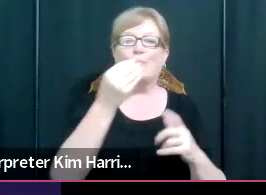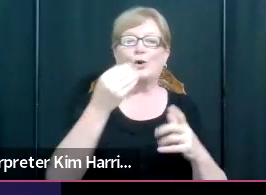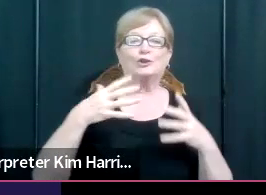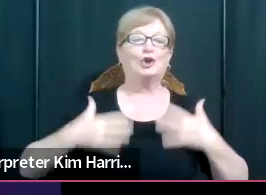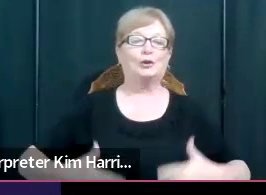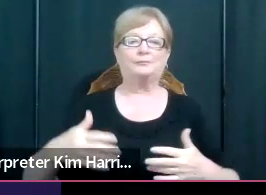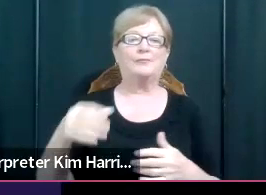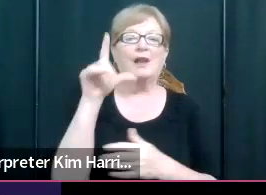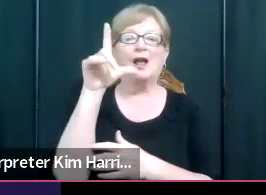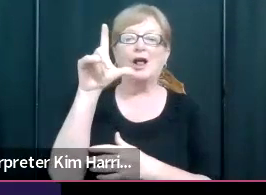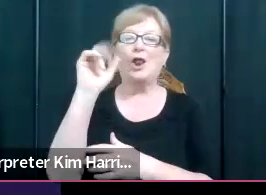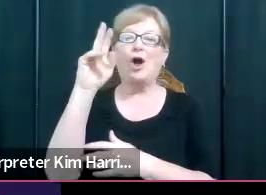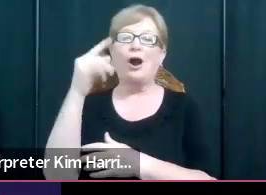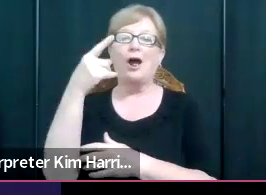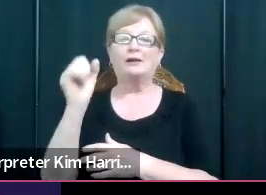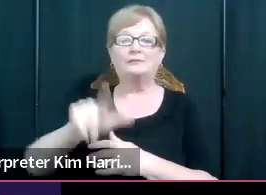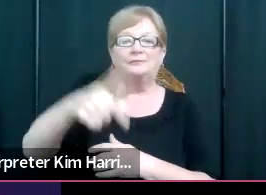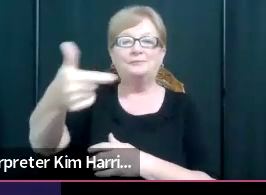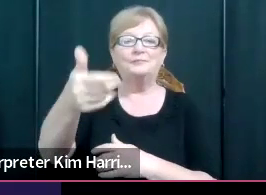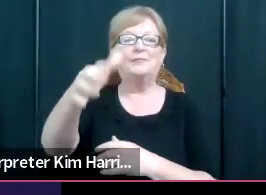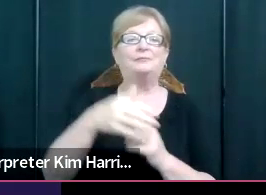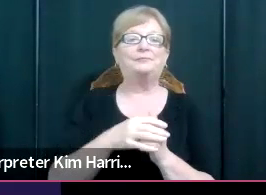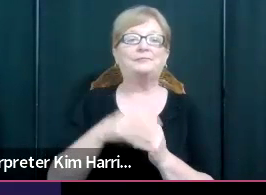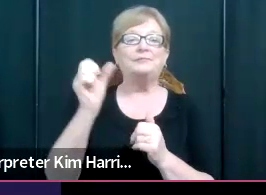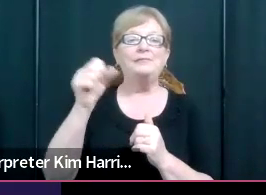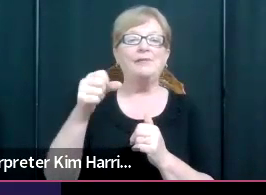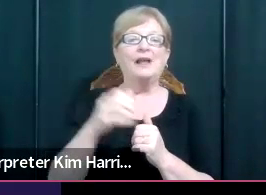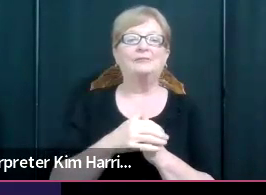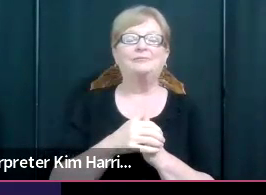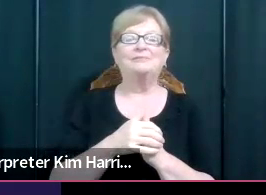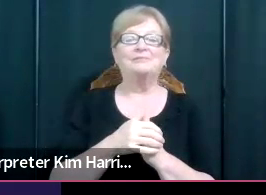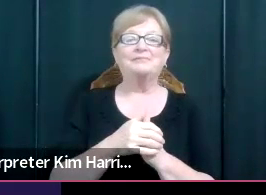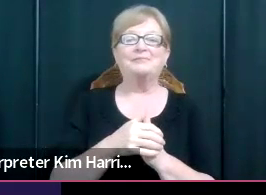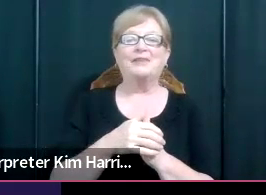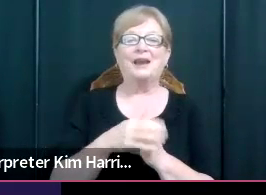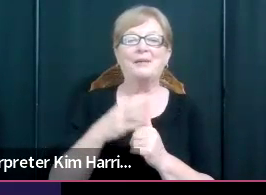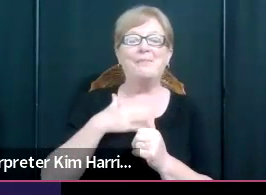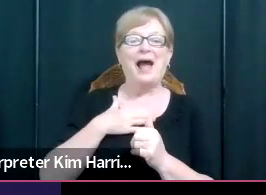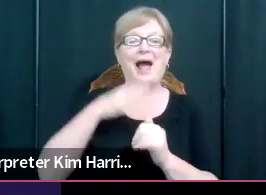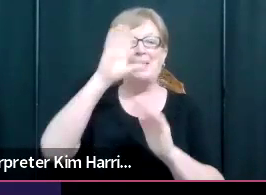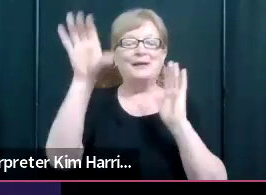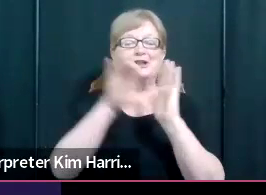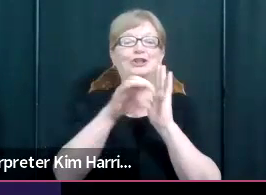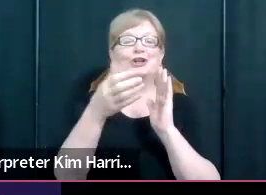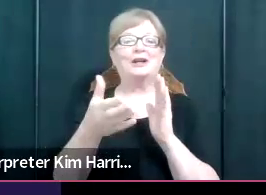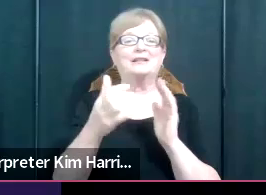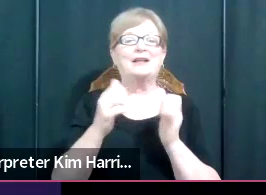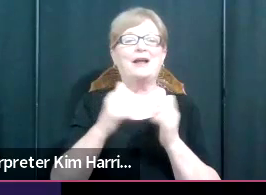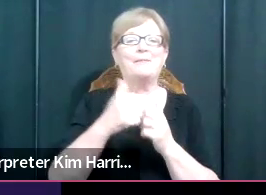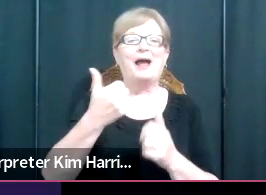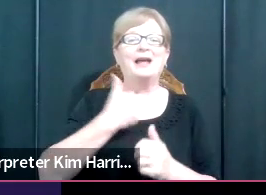to? Sure. Yeah. My photo is of myself.